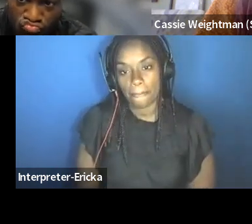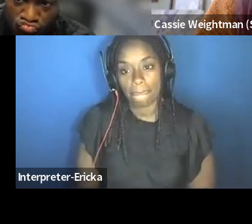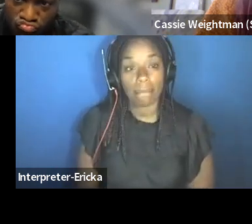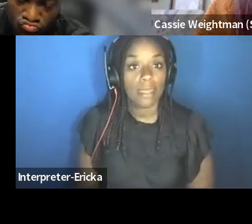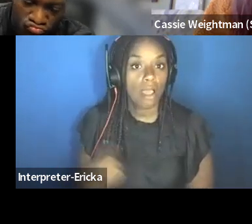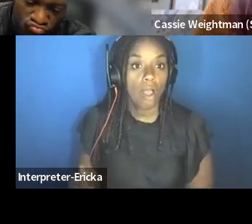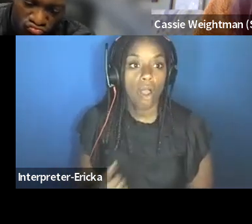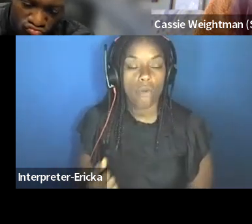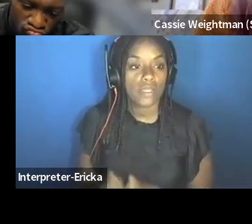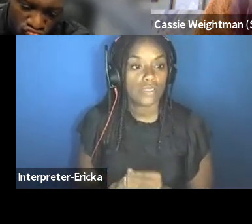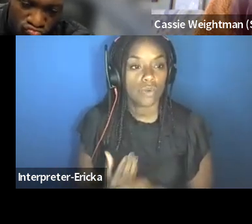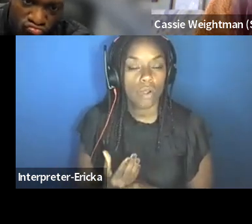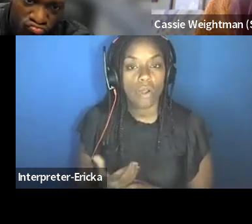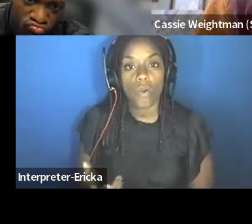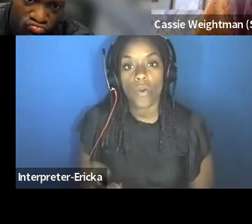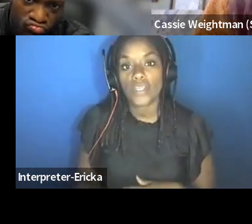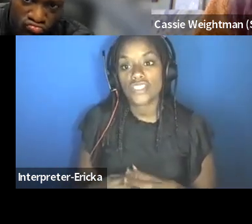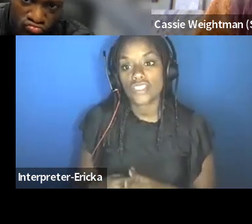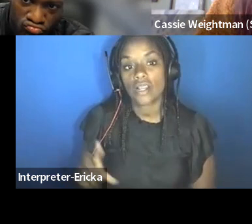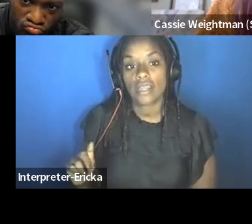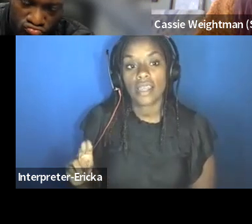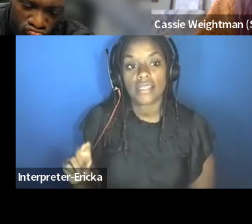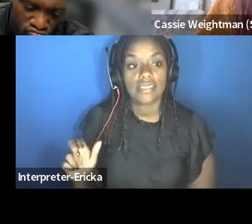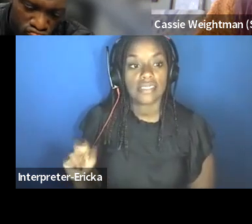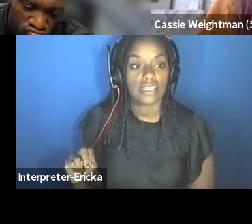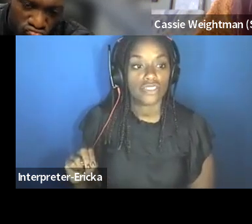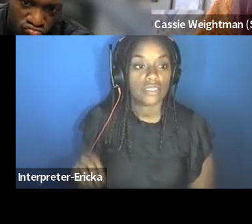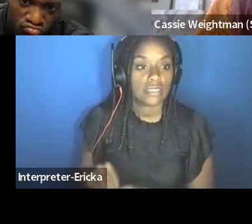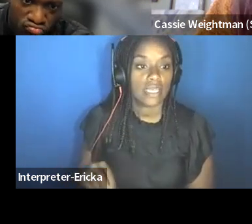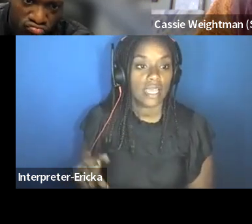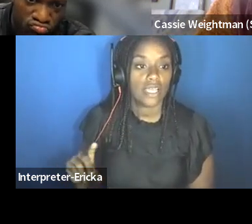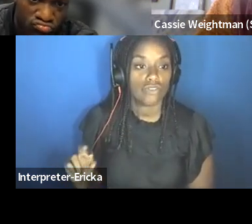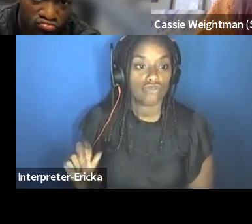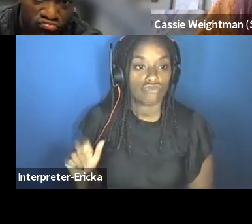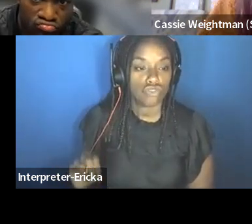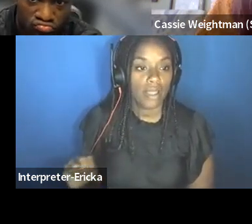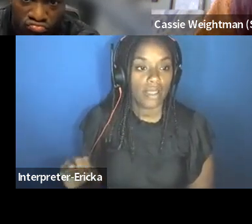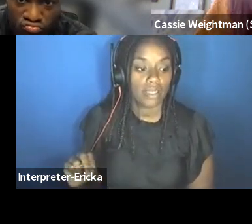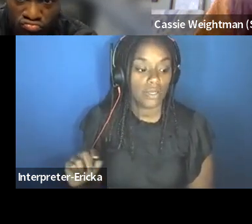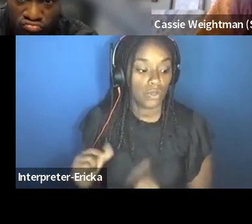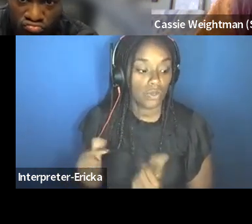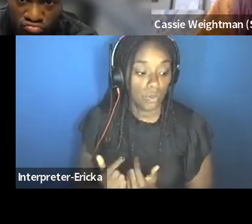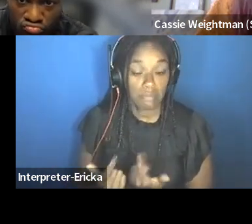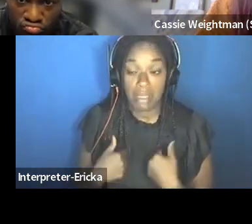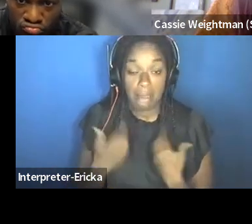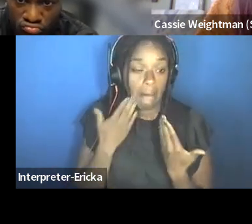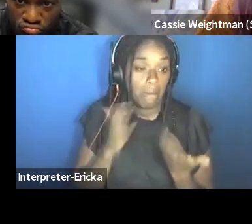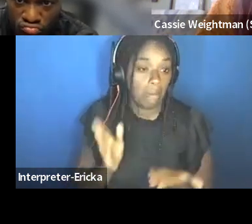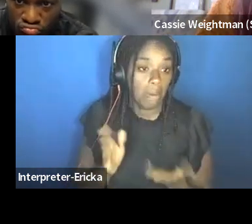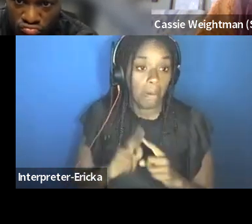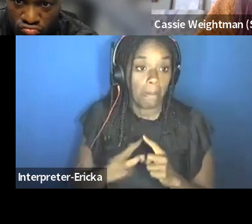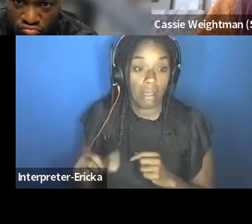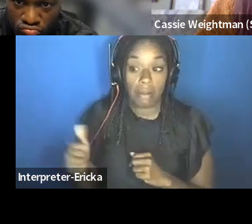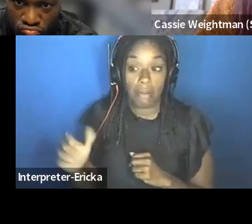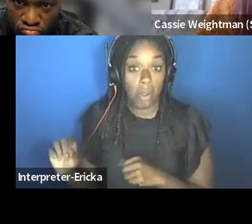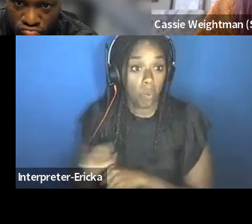We started a Dungeons and Dragons group a couple weeks ago. I don't know anything about Dungeons and Dragons, but one of my coworkers does. And that's